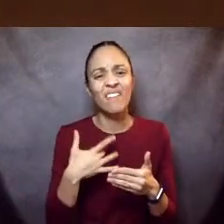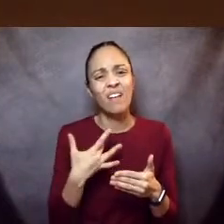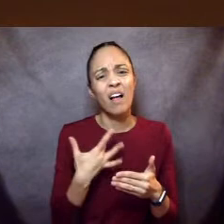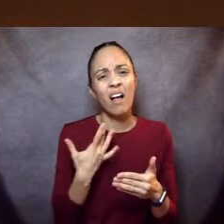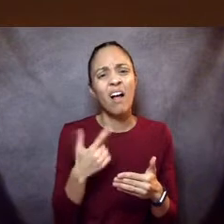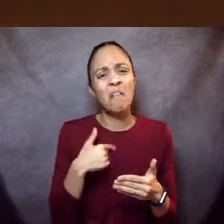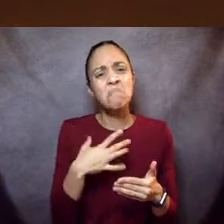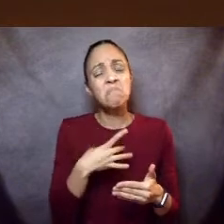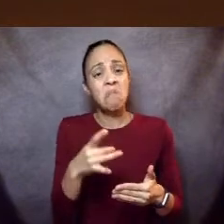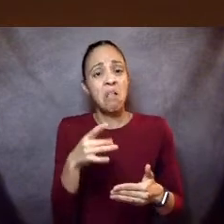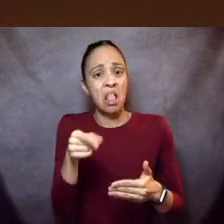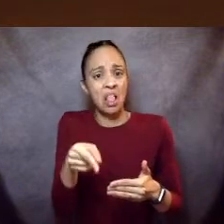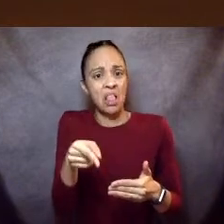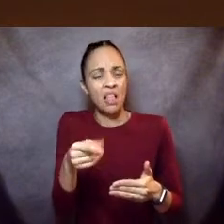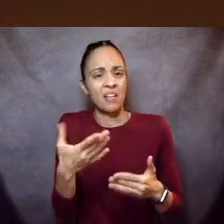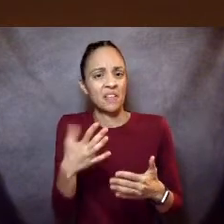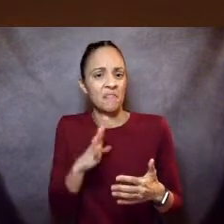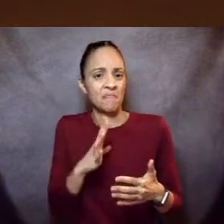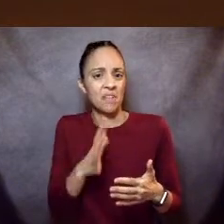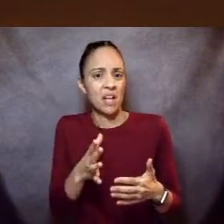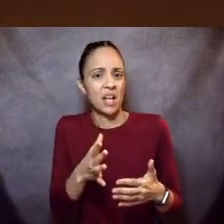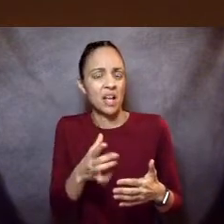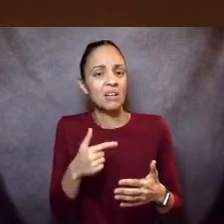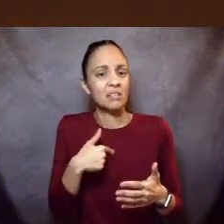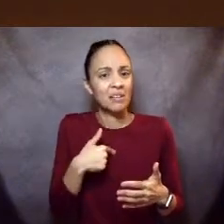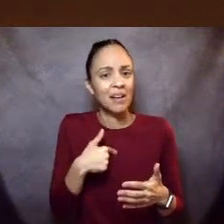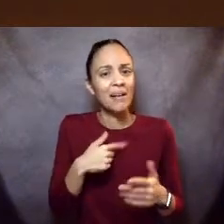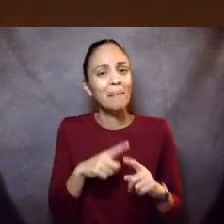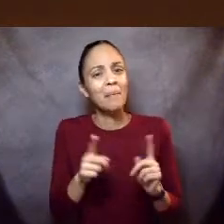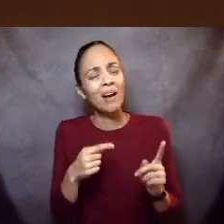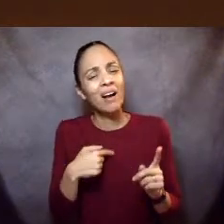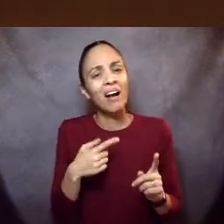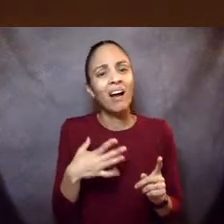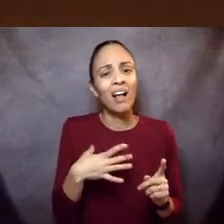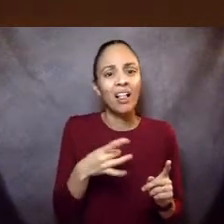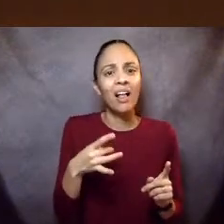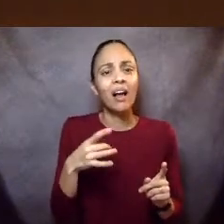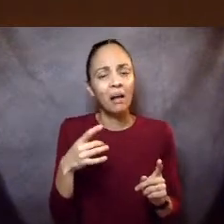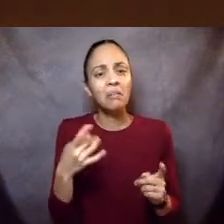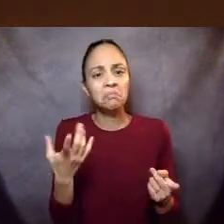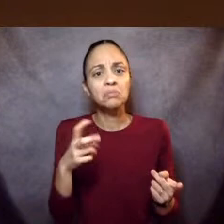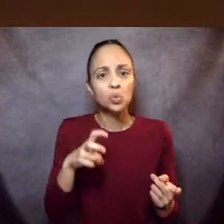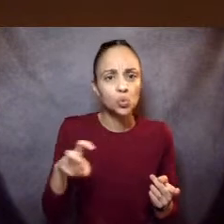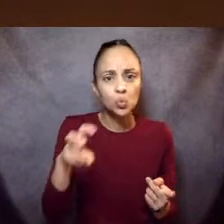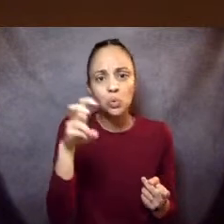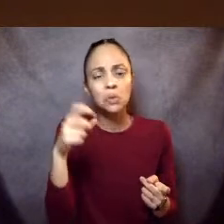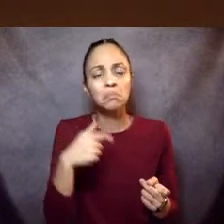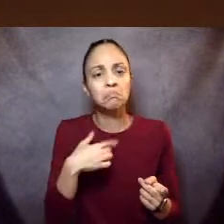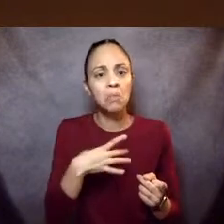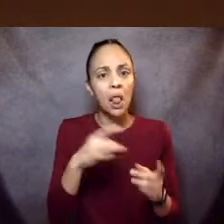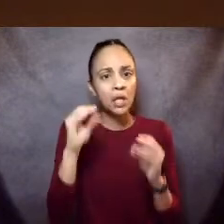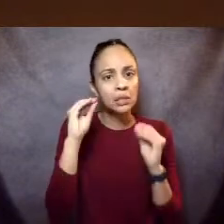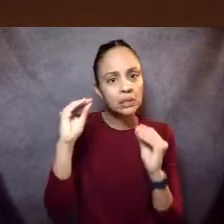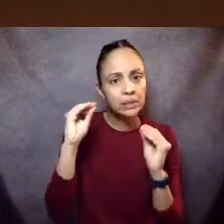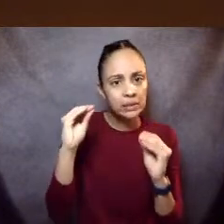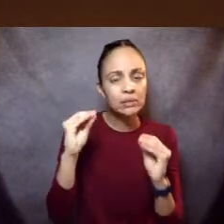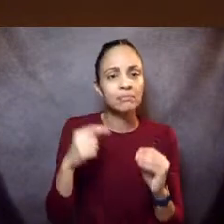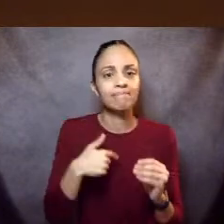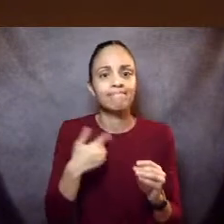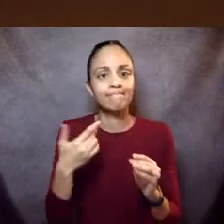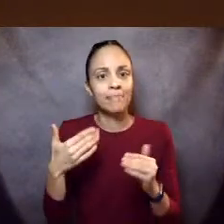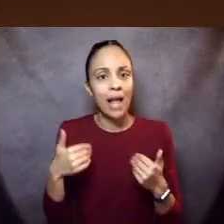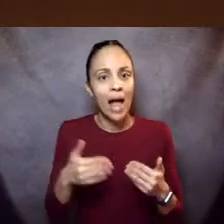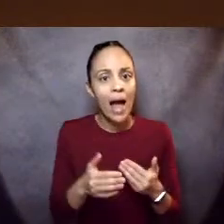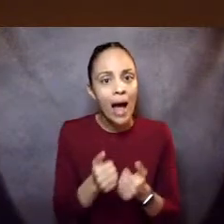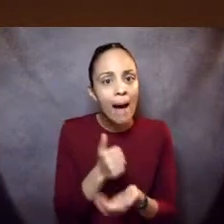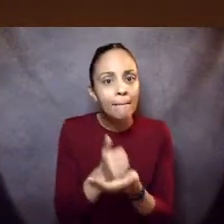I like touring. I like teaching. I was running Chuck's school and, you know, in the Bronx.